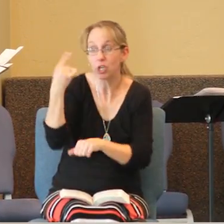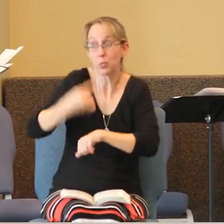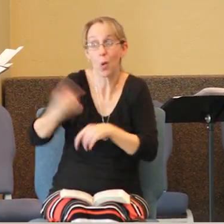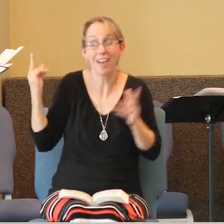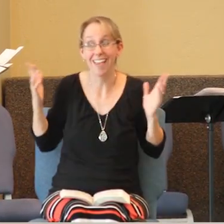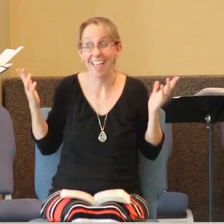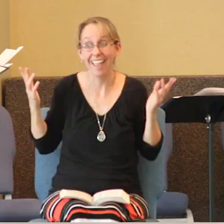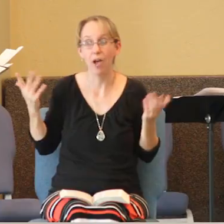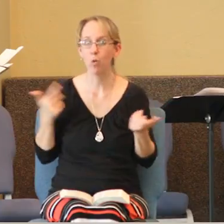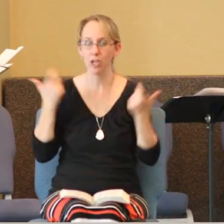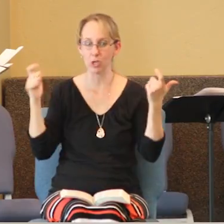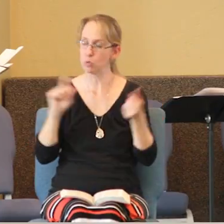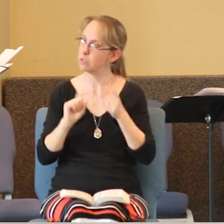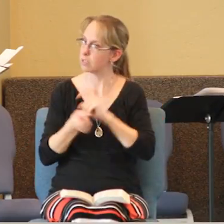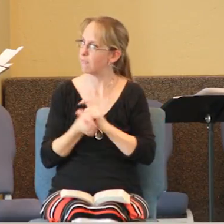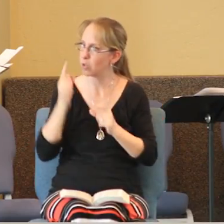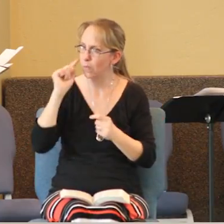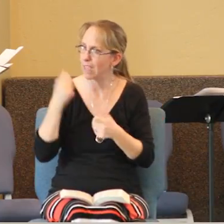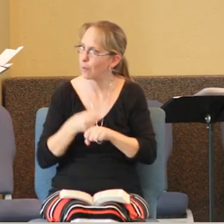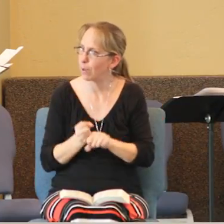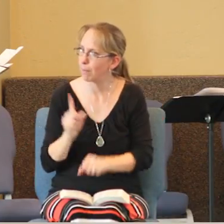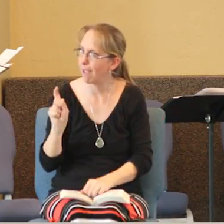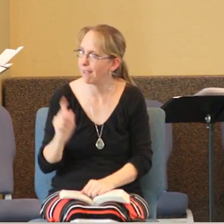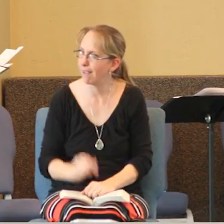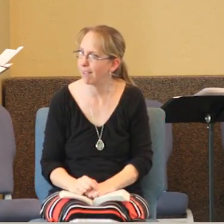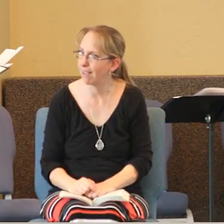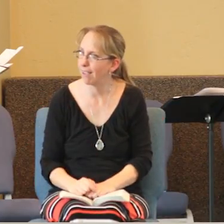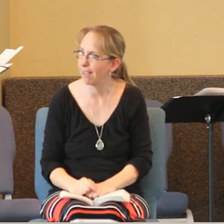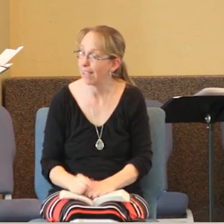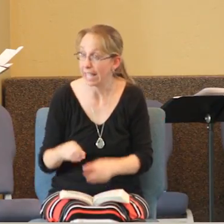what difference do you think it would make in you?